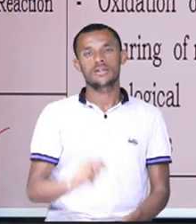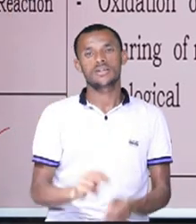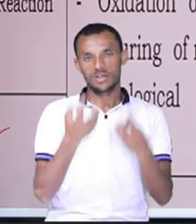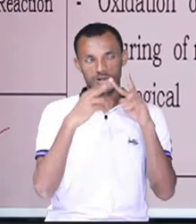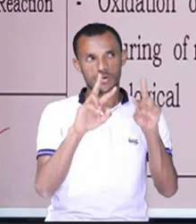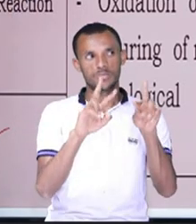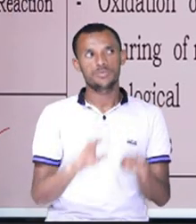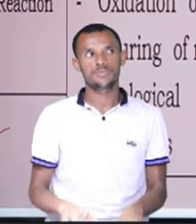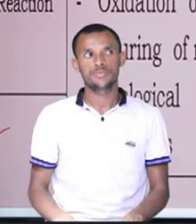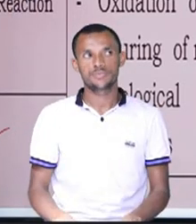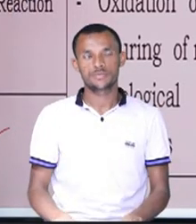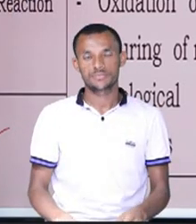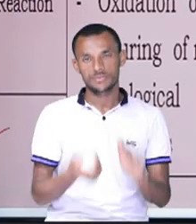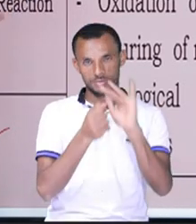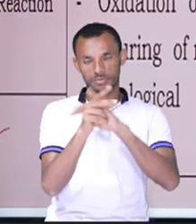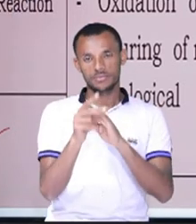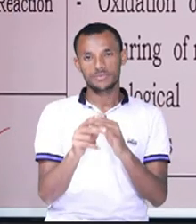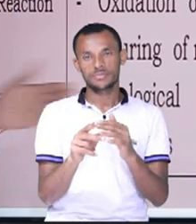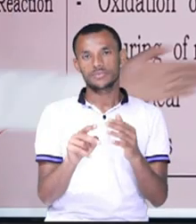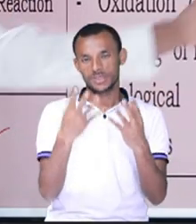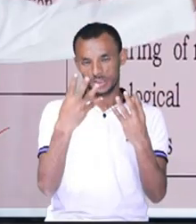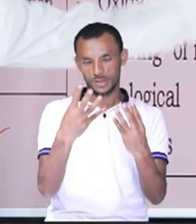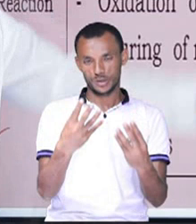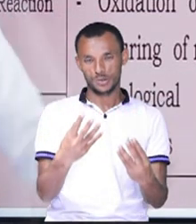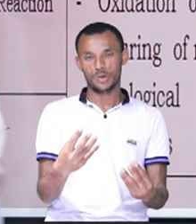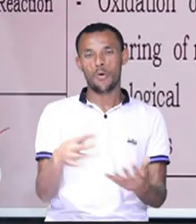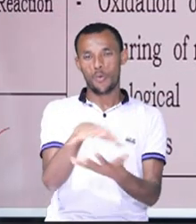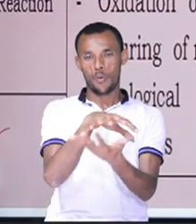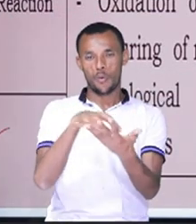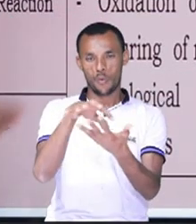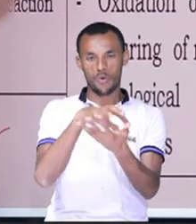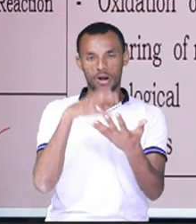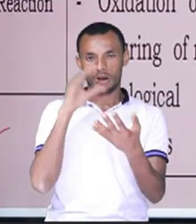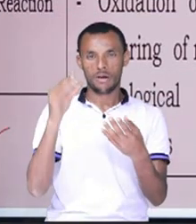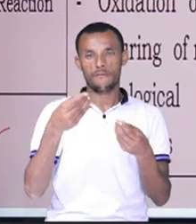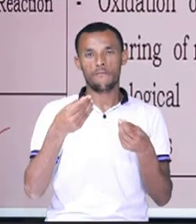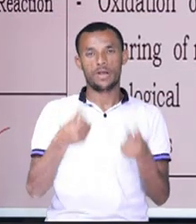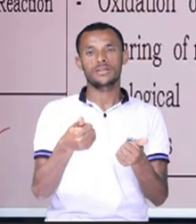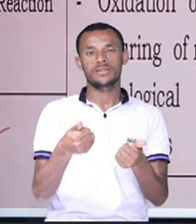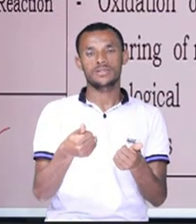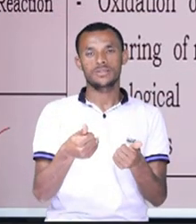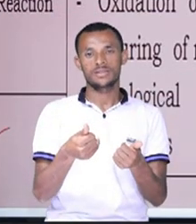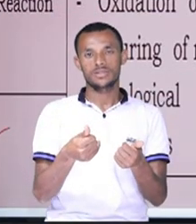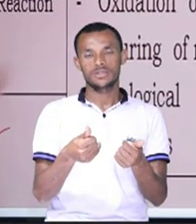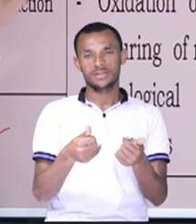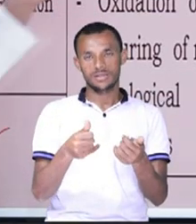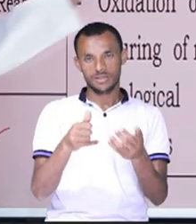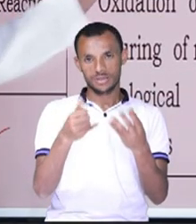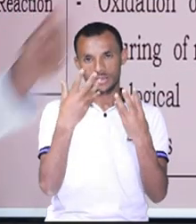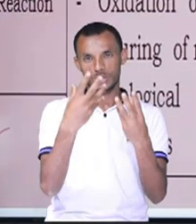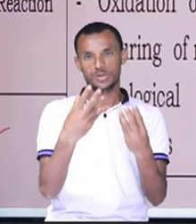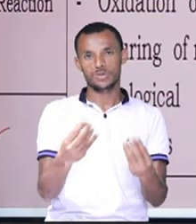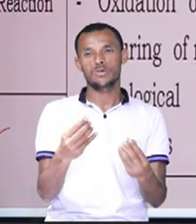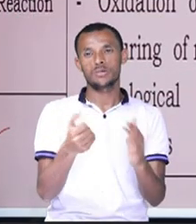Look this some examples: slow reaction and fast reaction. Look, slow reactions: